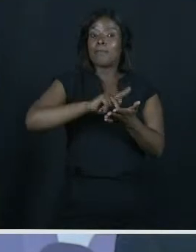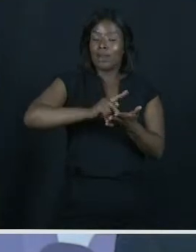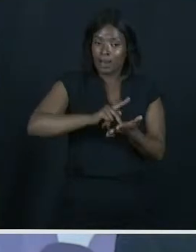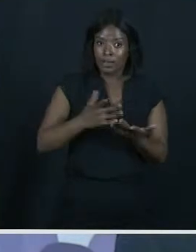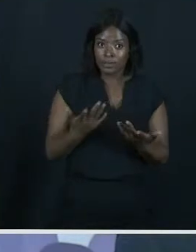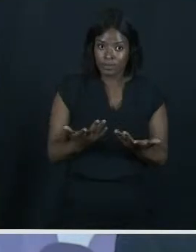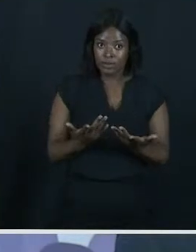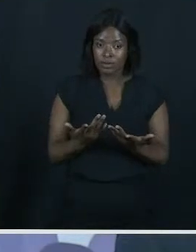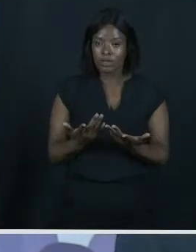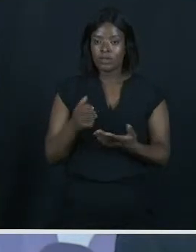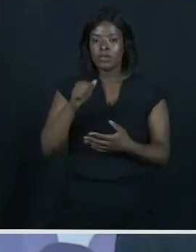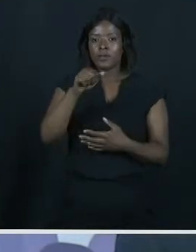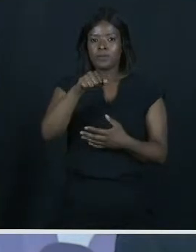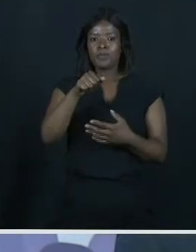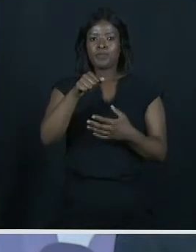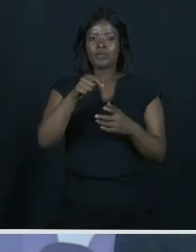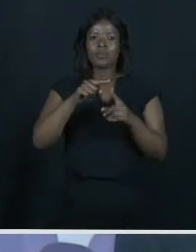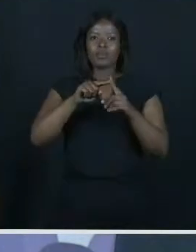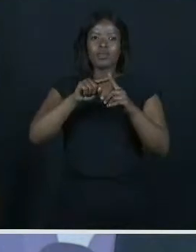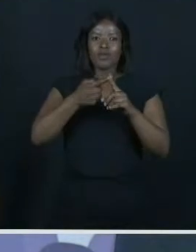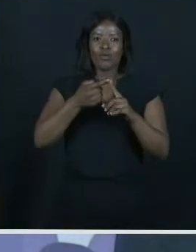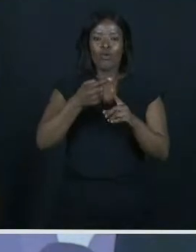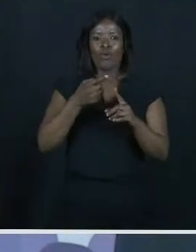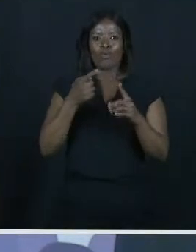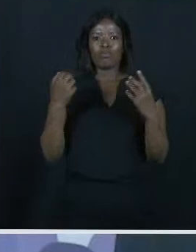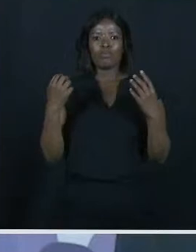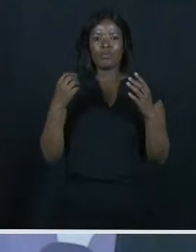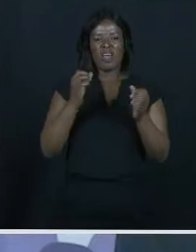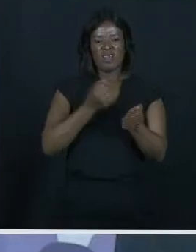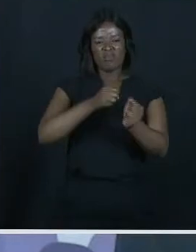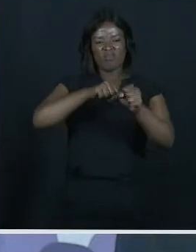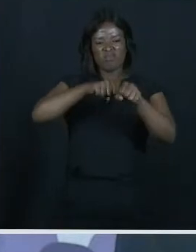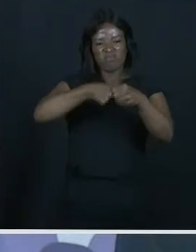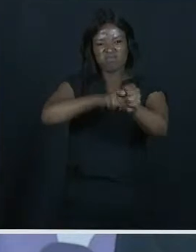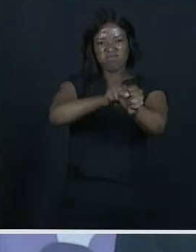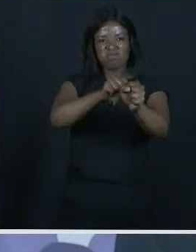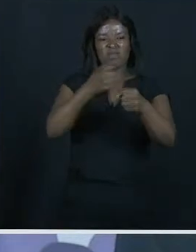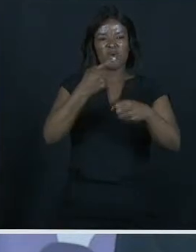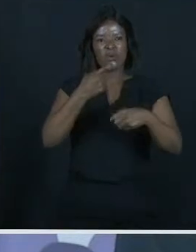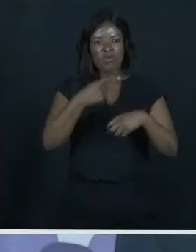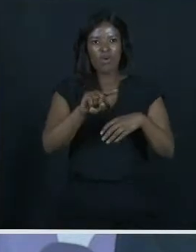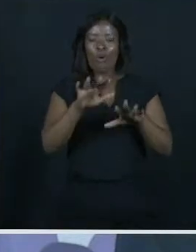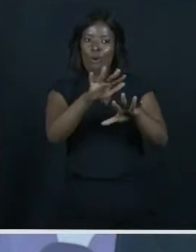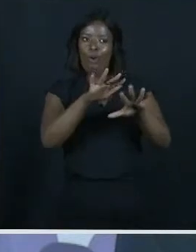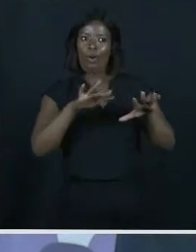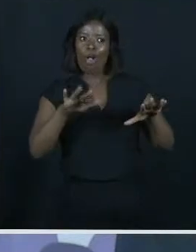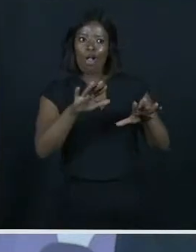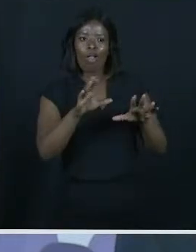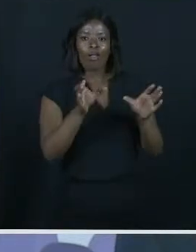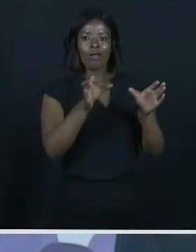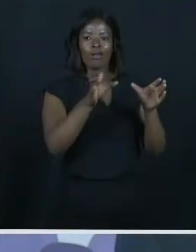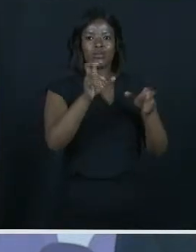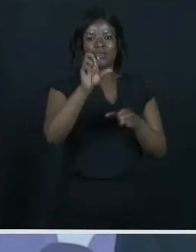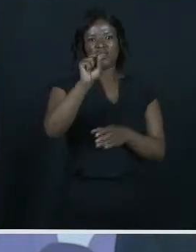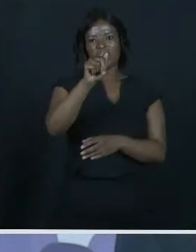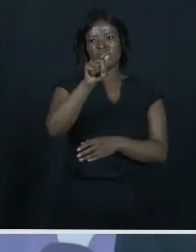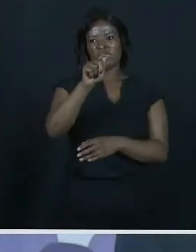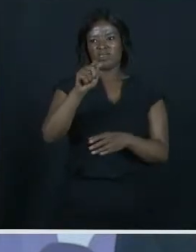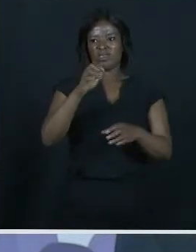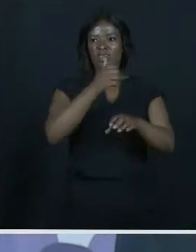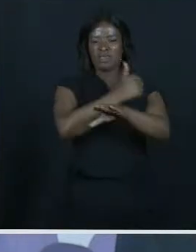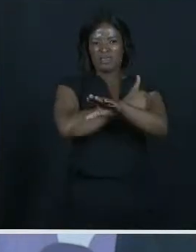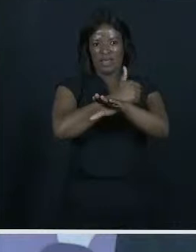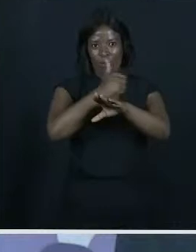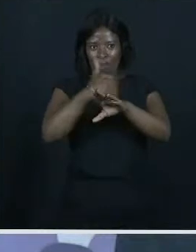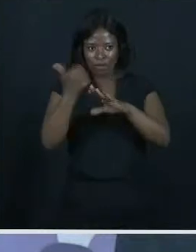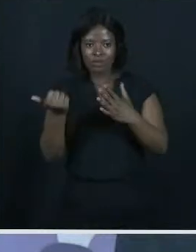A key dimension of the National Strategic Plan is collaboration between all stakeholders. And in this respect, we, like many